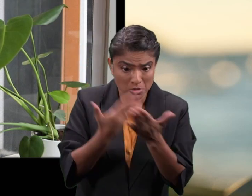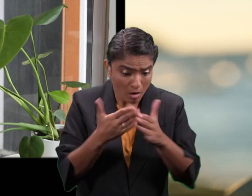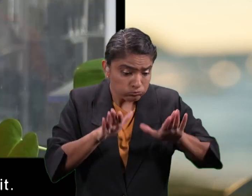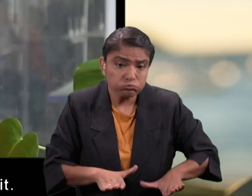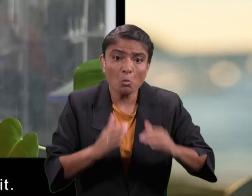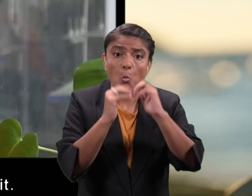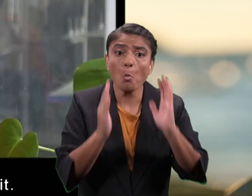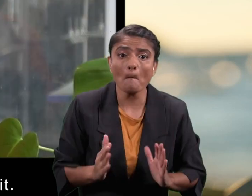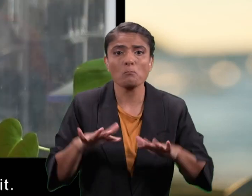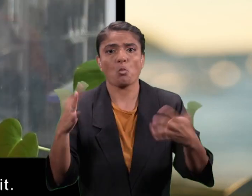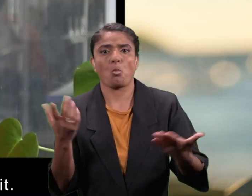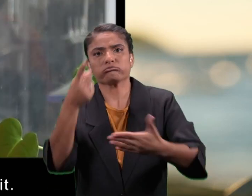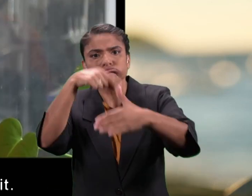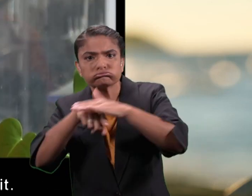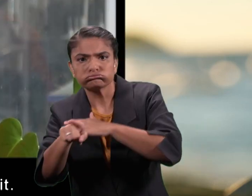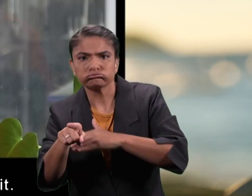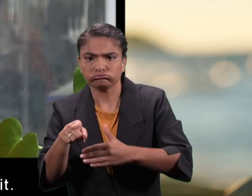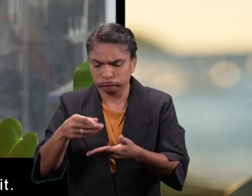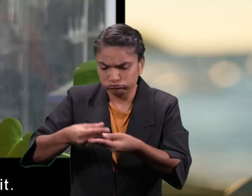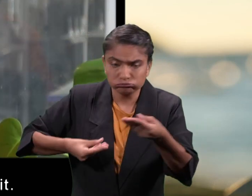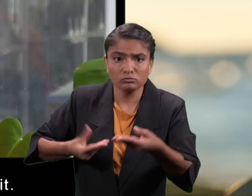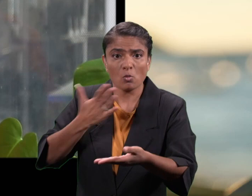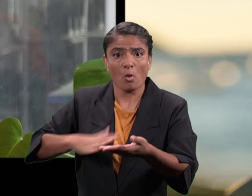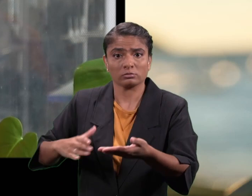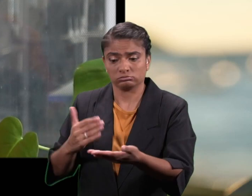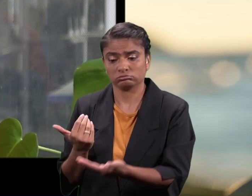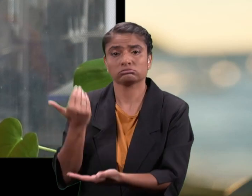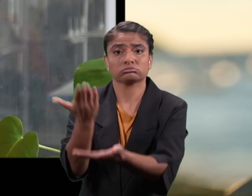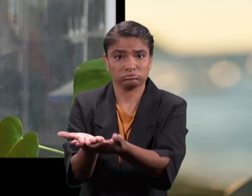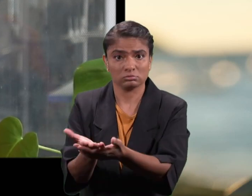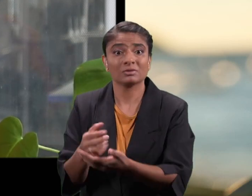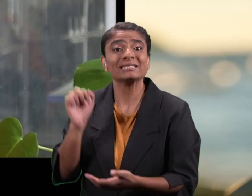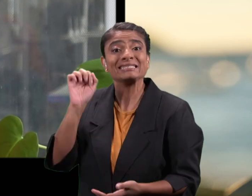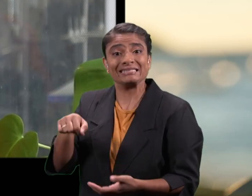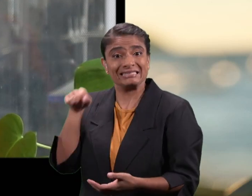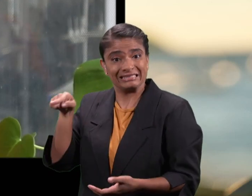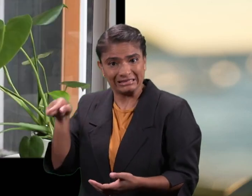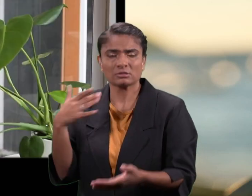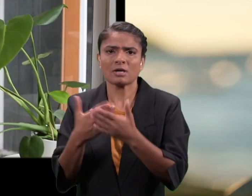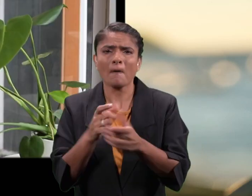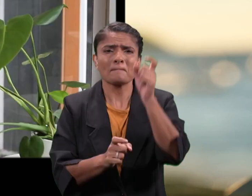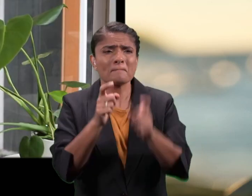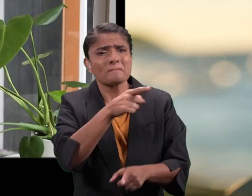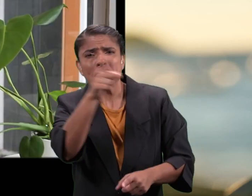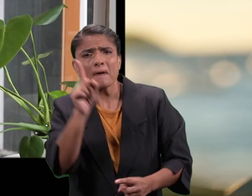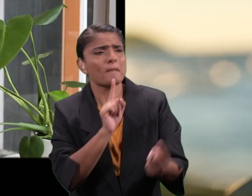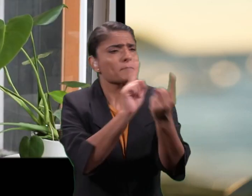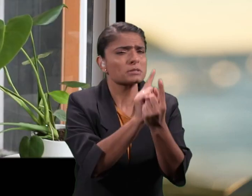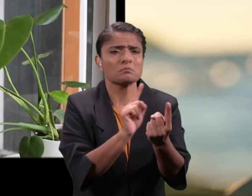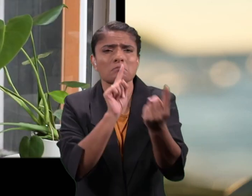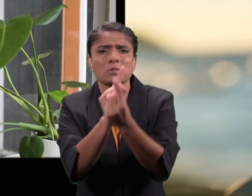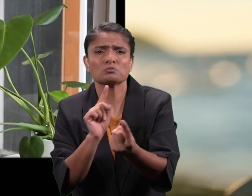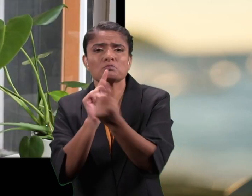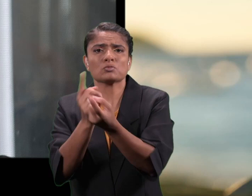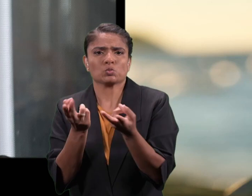are at home. You go only when you are going to submit. But with yes, you are out there meeting new people every day.